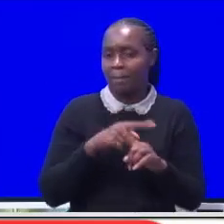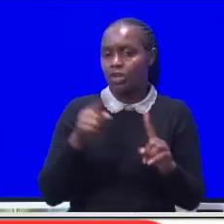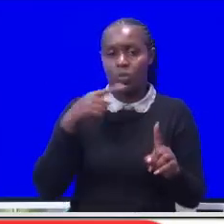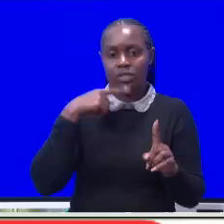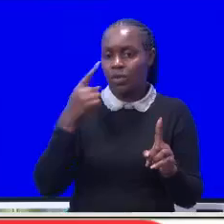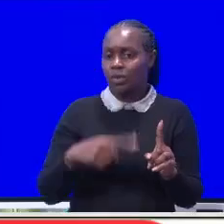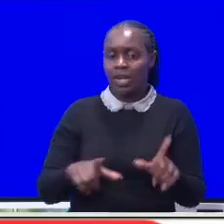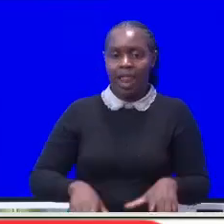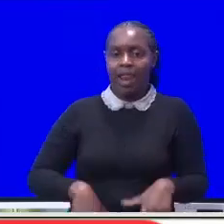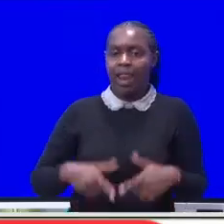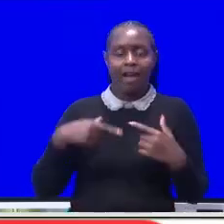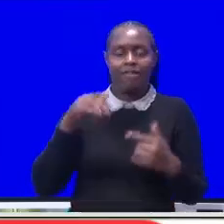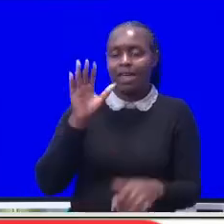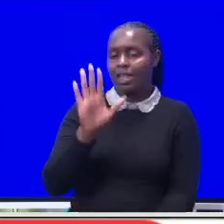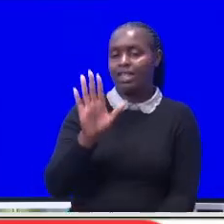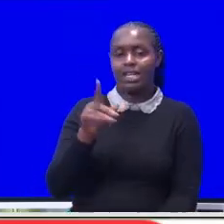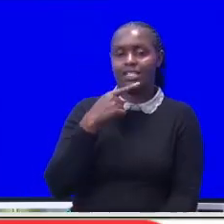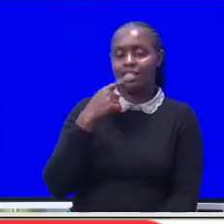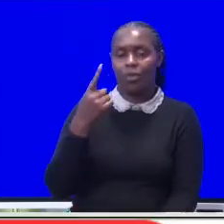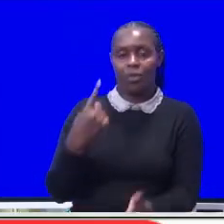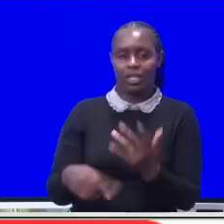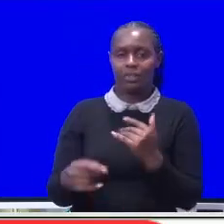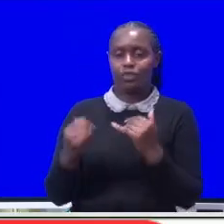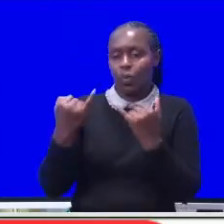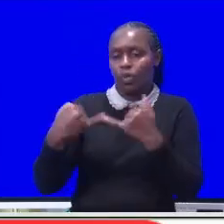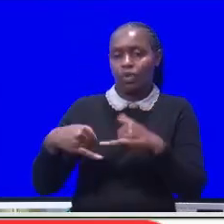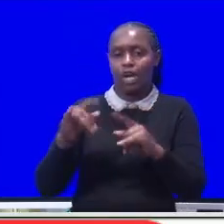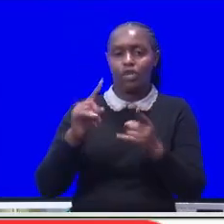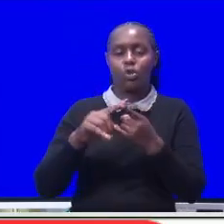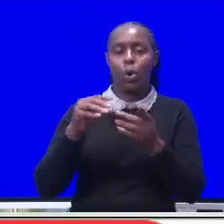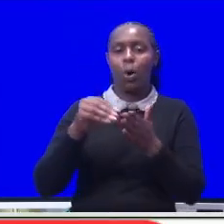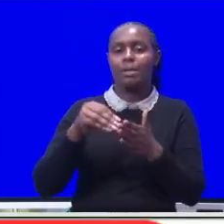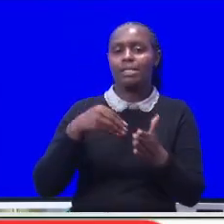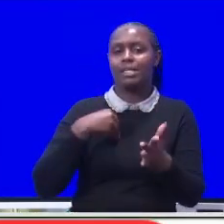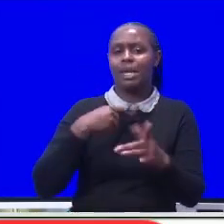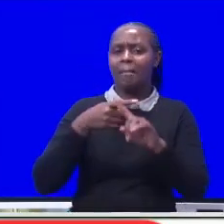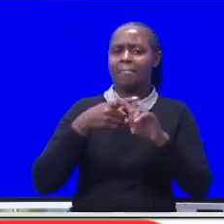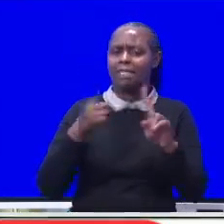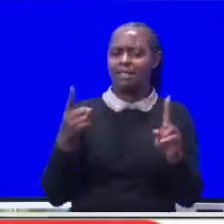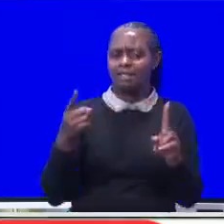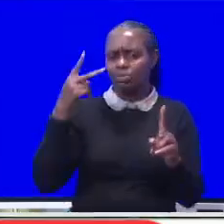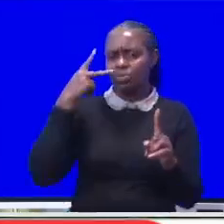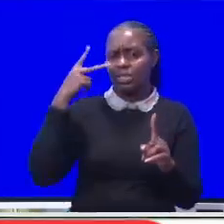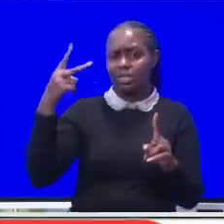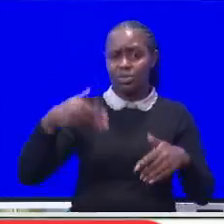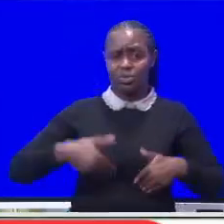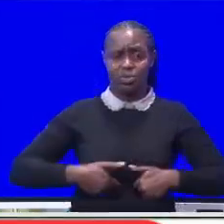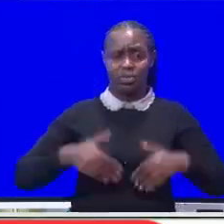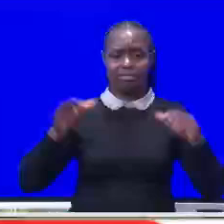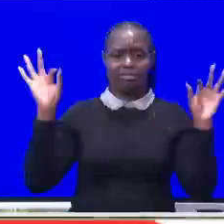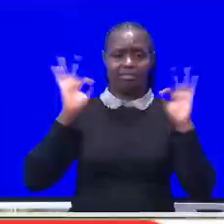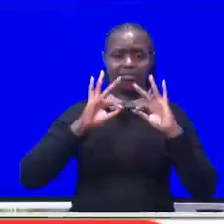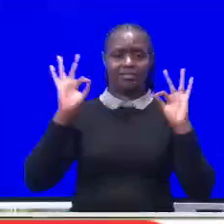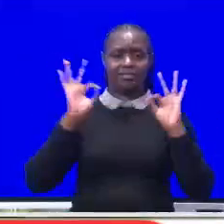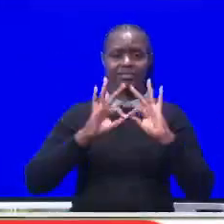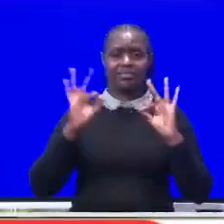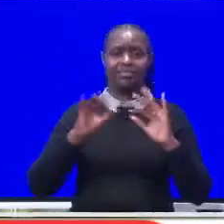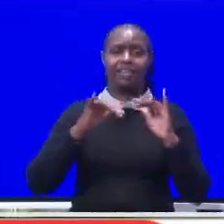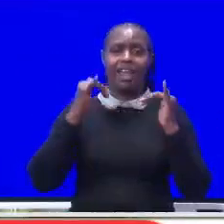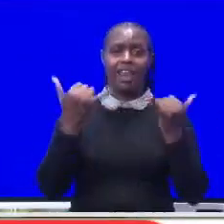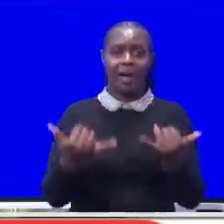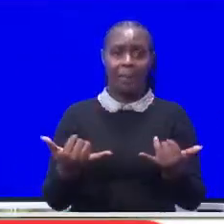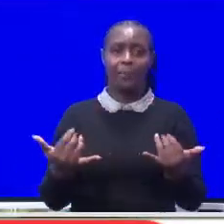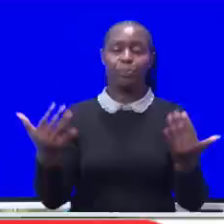put it? They say they will try to compensate pay, but the Gen Z's are so amazing. The leaders who toured Meru County